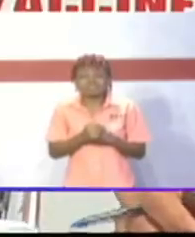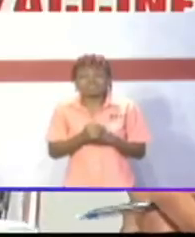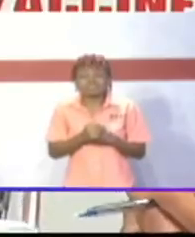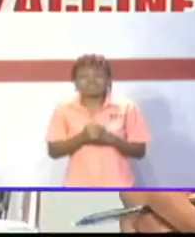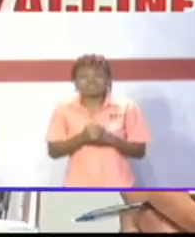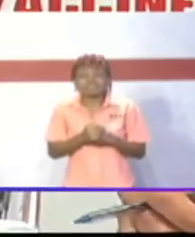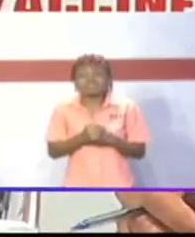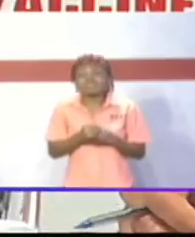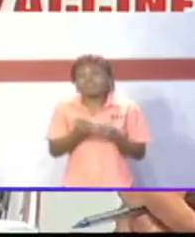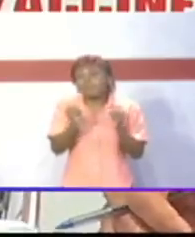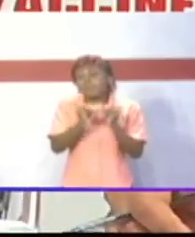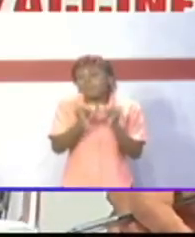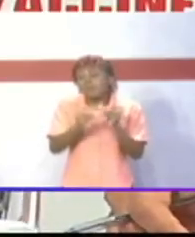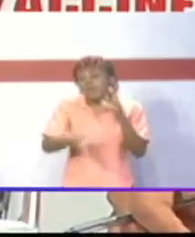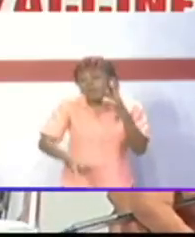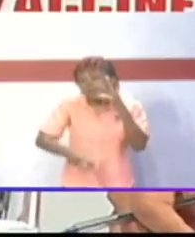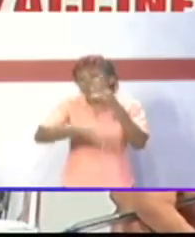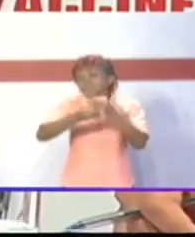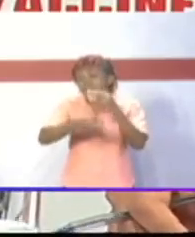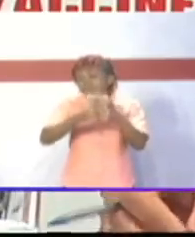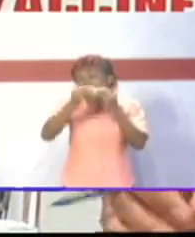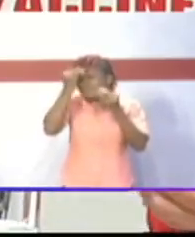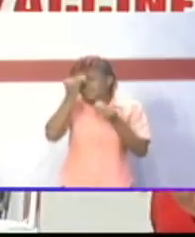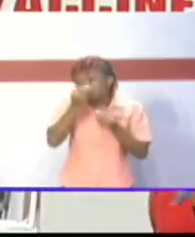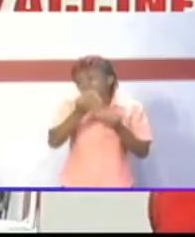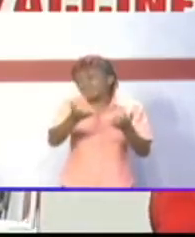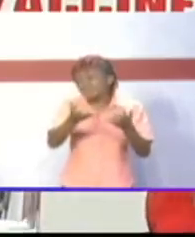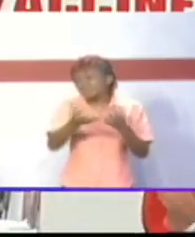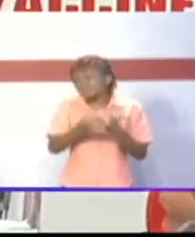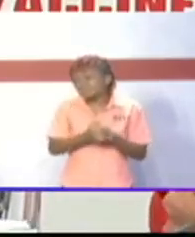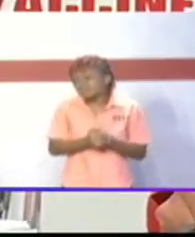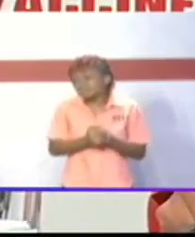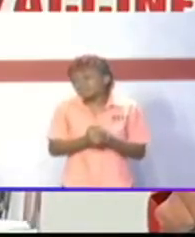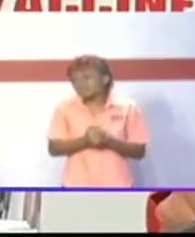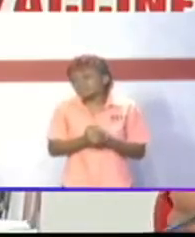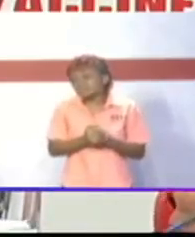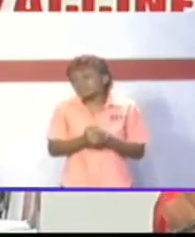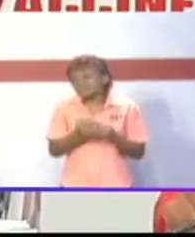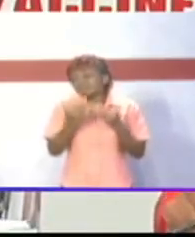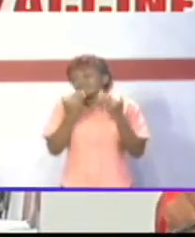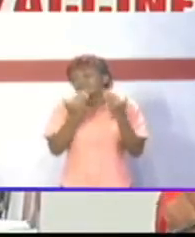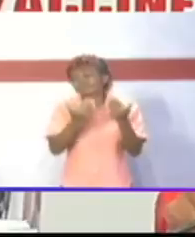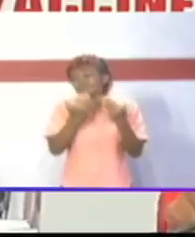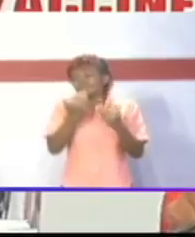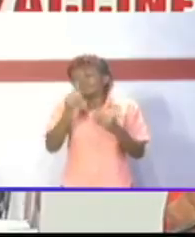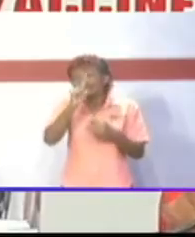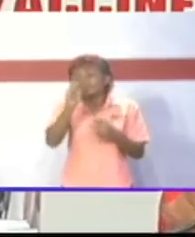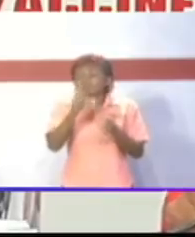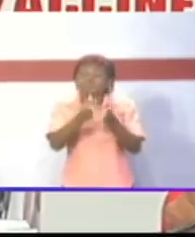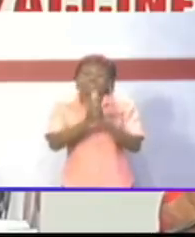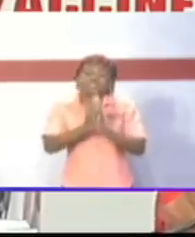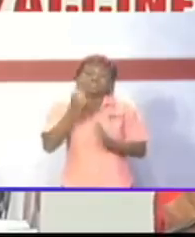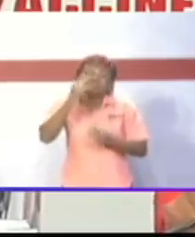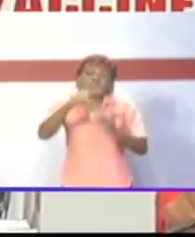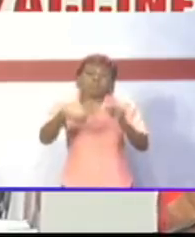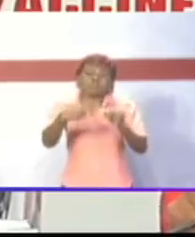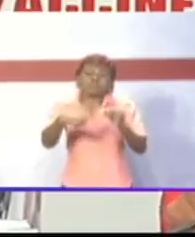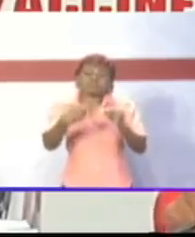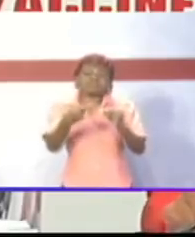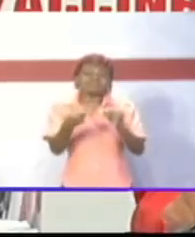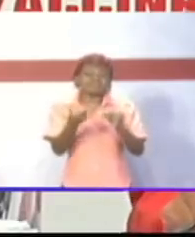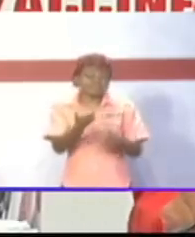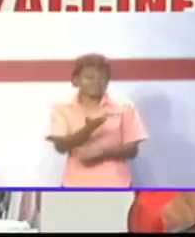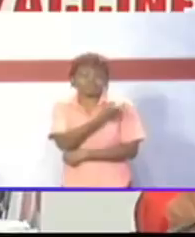the thank you for asking the question about the daily rate of vaccines. So for the past 2 to 3 weeks, Monday to